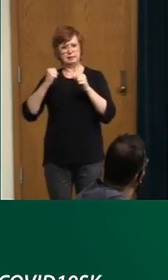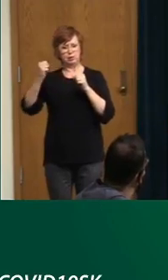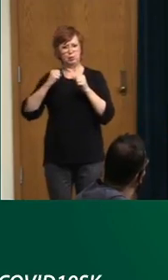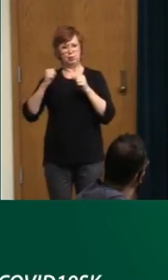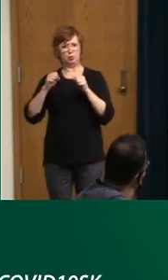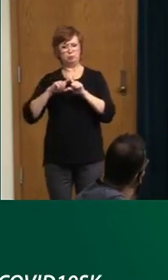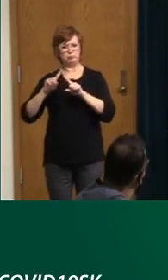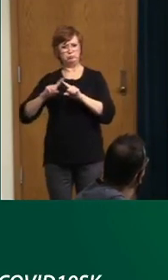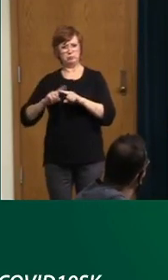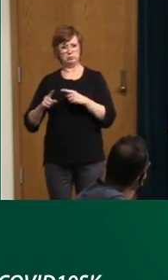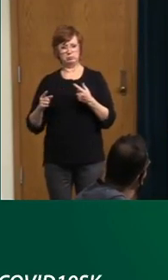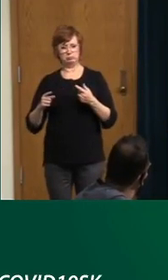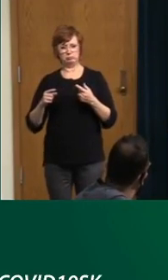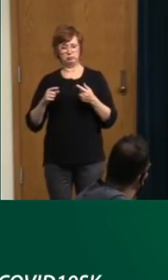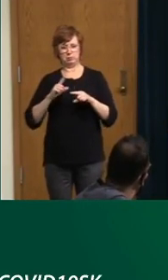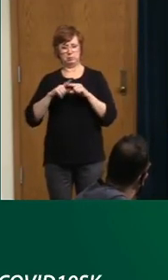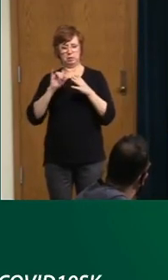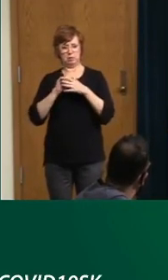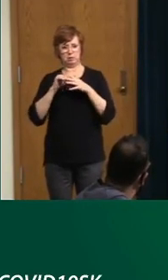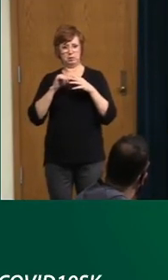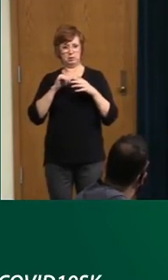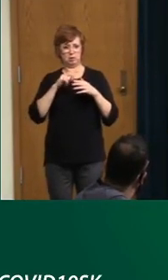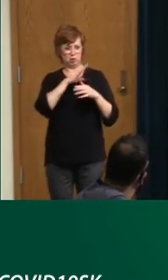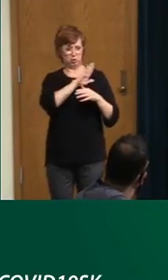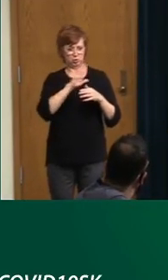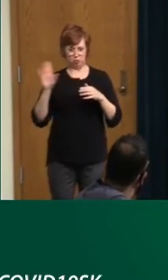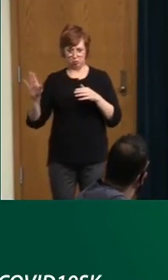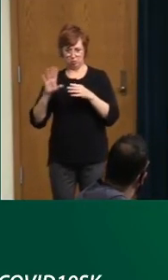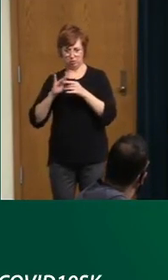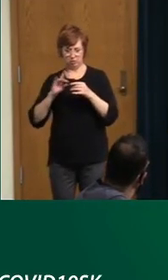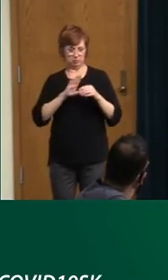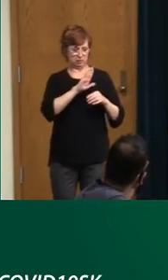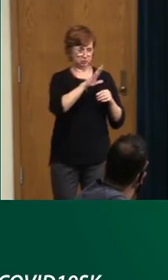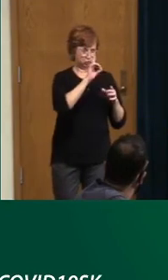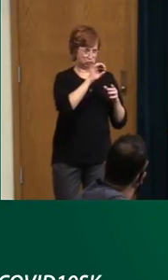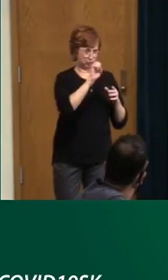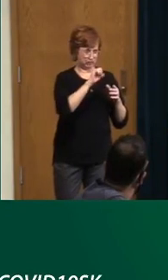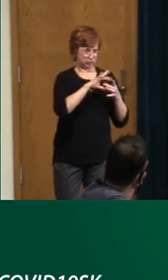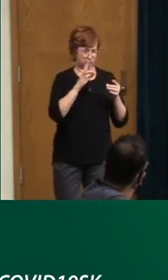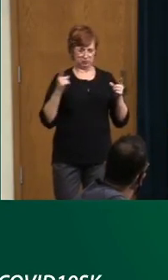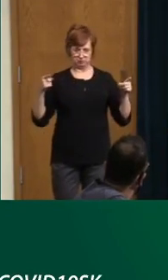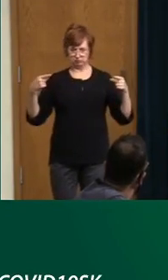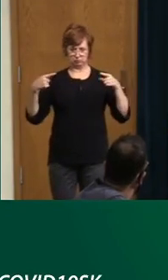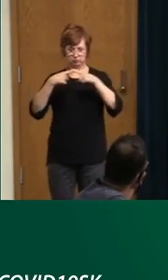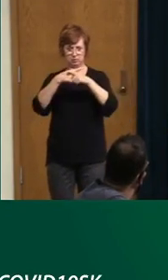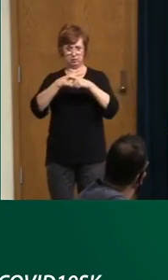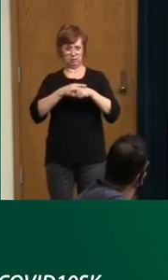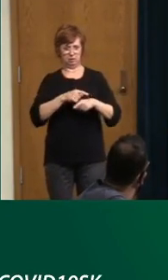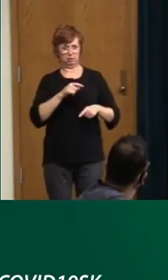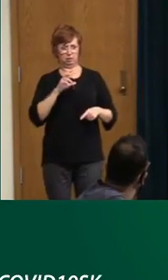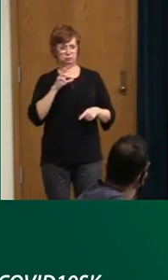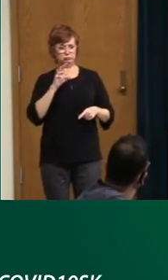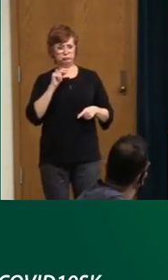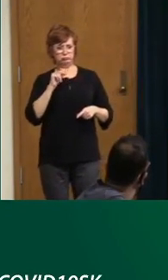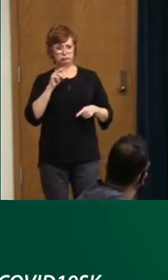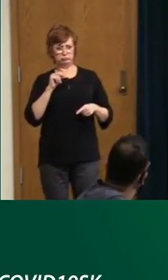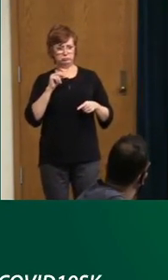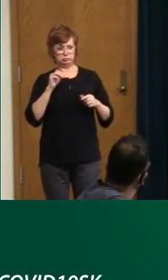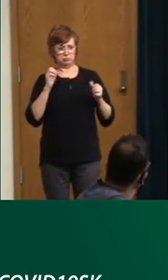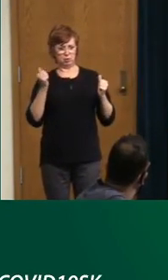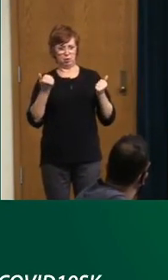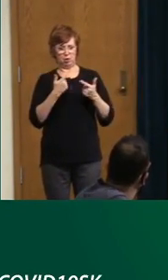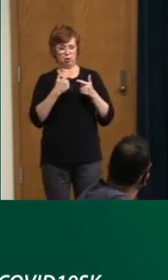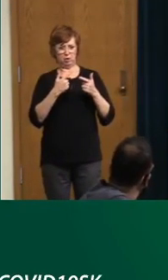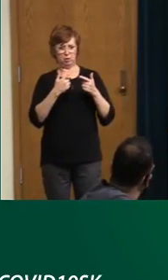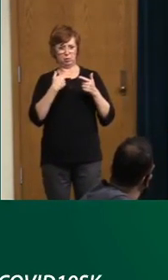Are these things, are you contradicting the doctor in these cases? No, all of our guidelines are done